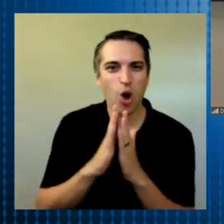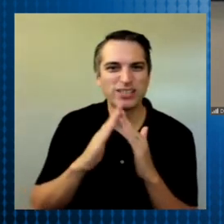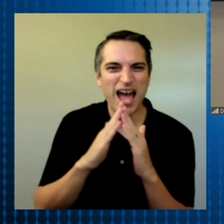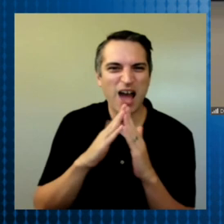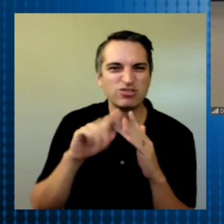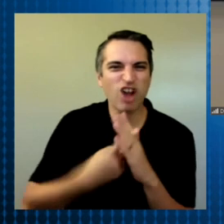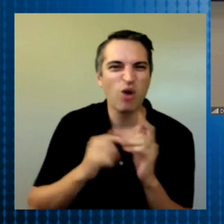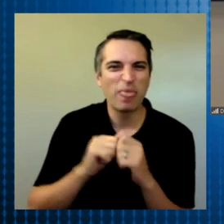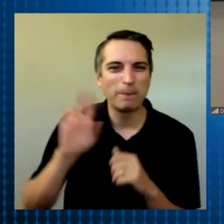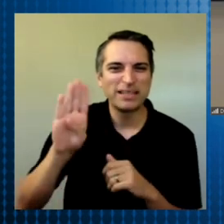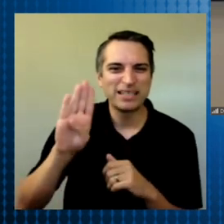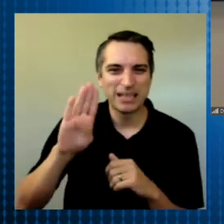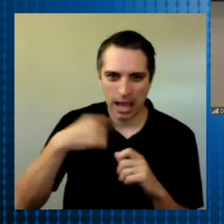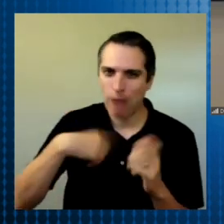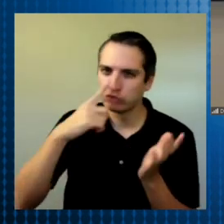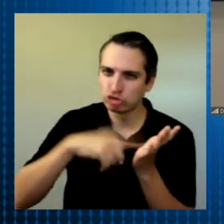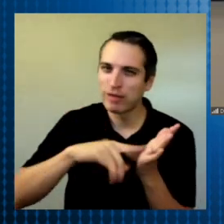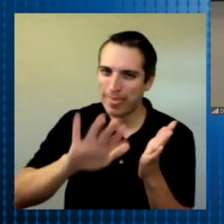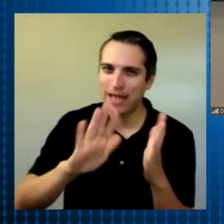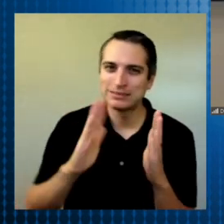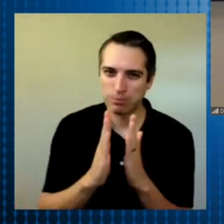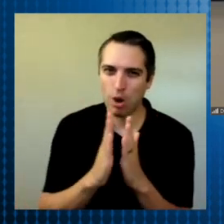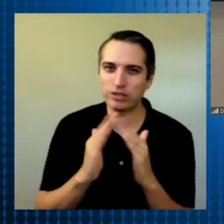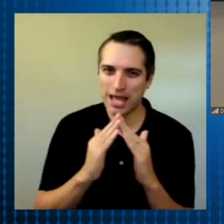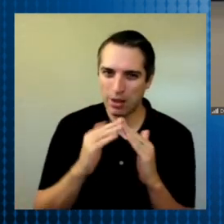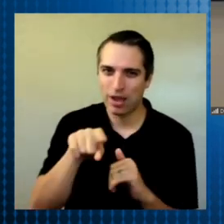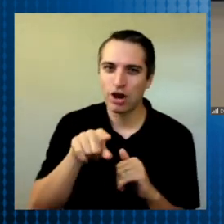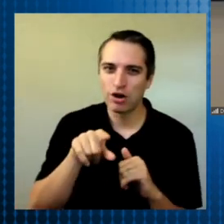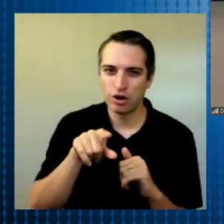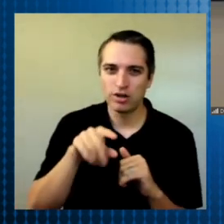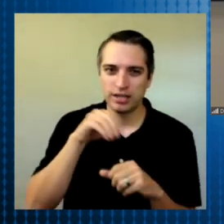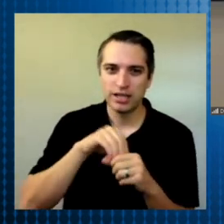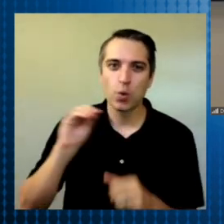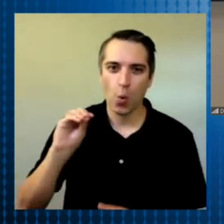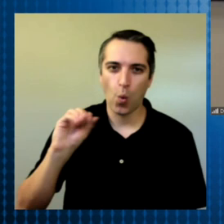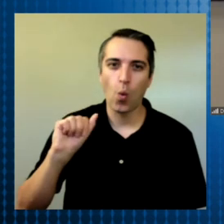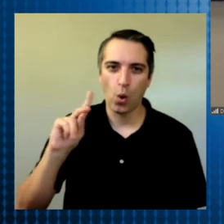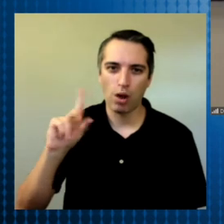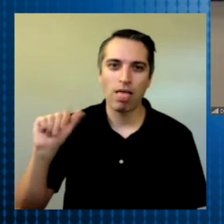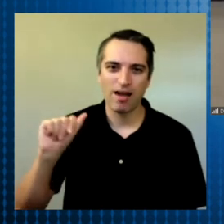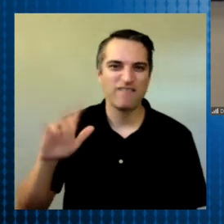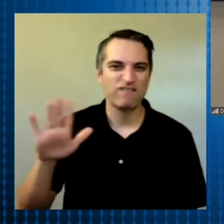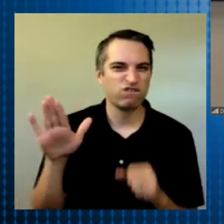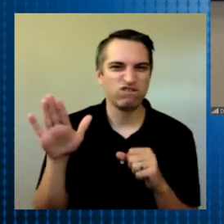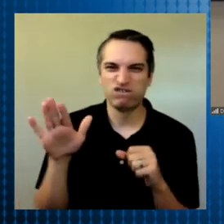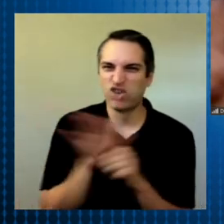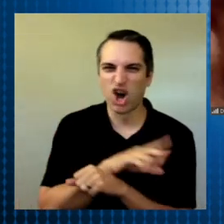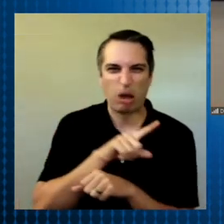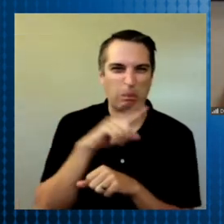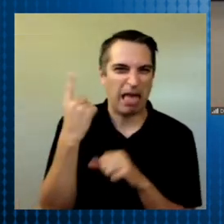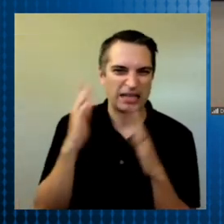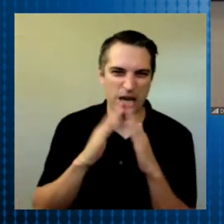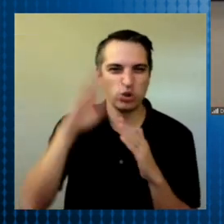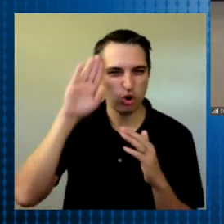on researching it. And this little town is in Oklahoma, one of a few all black towns. I think there were about 40 of them. You know that,